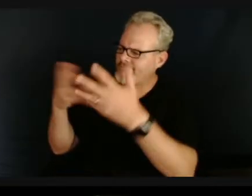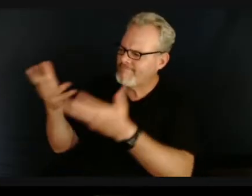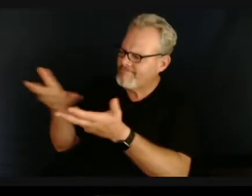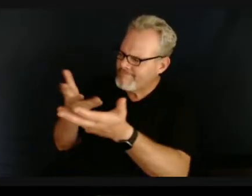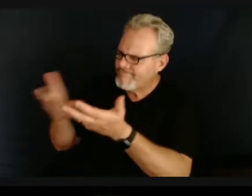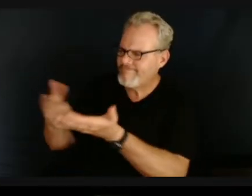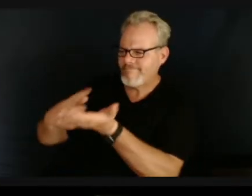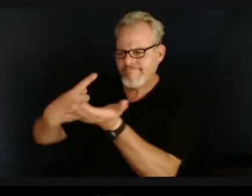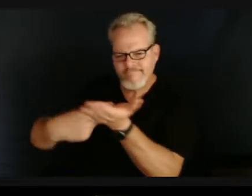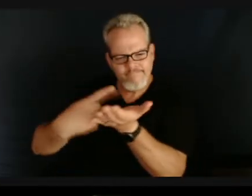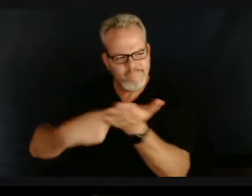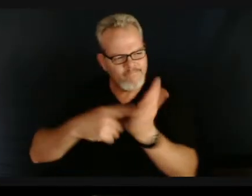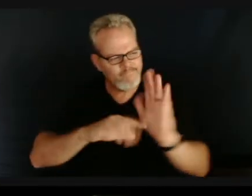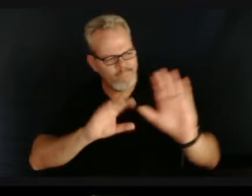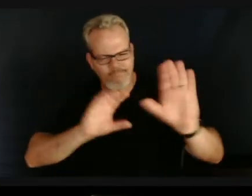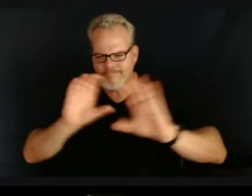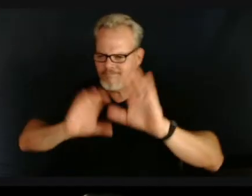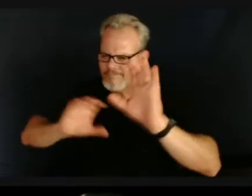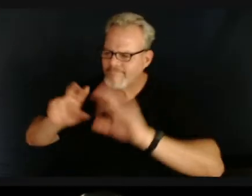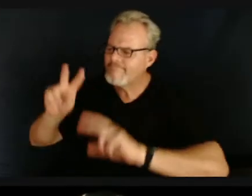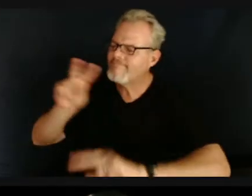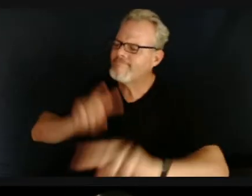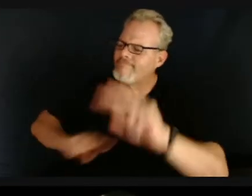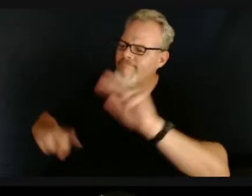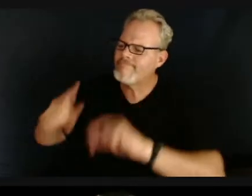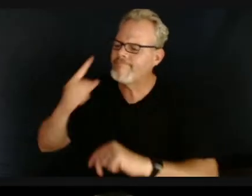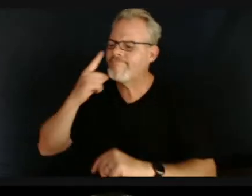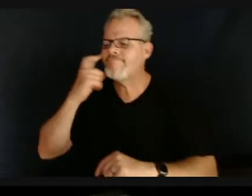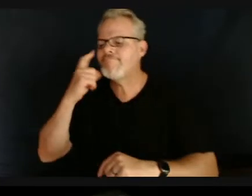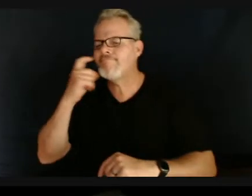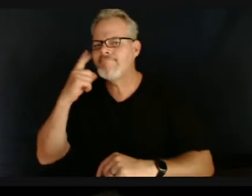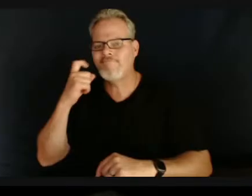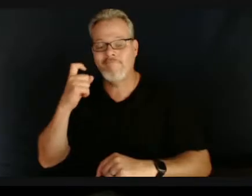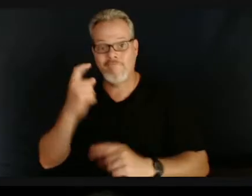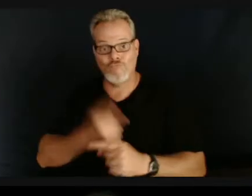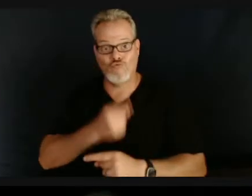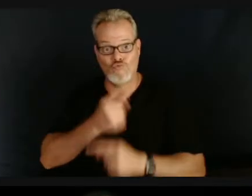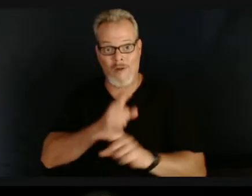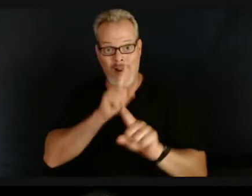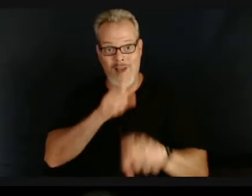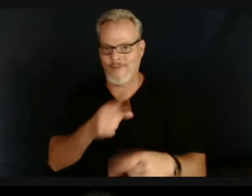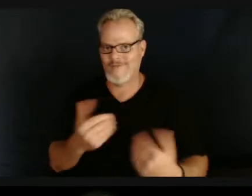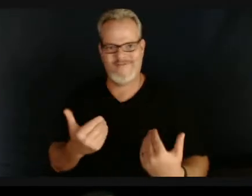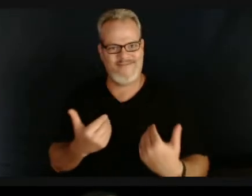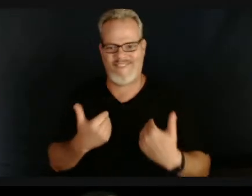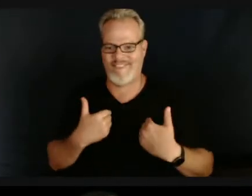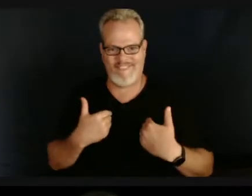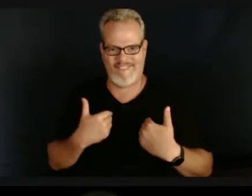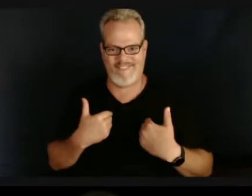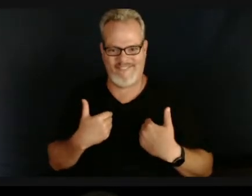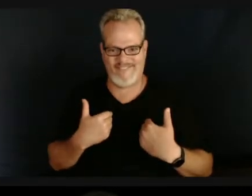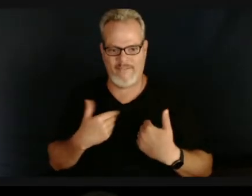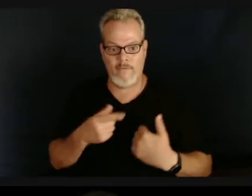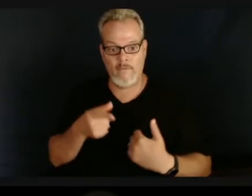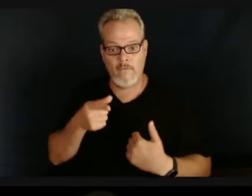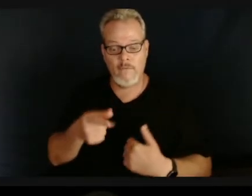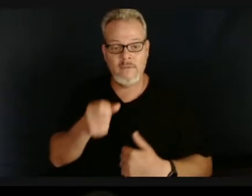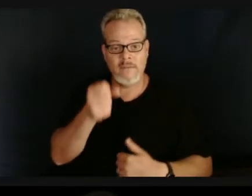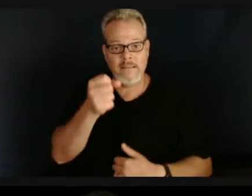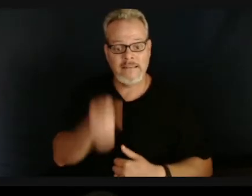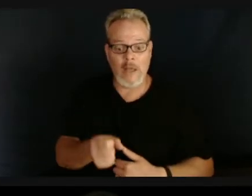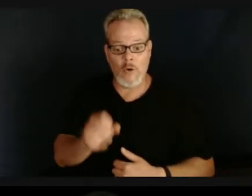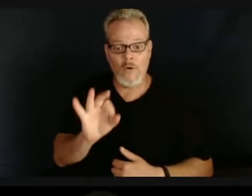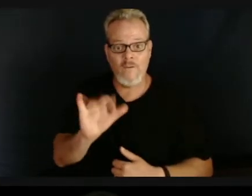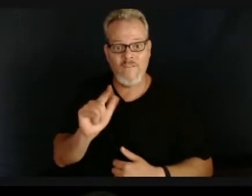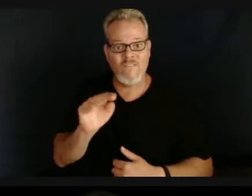the ultimate answer. Certainly, I think one thing that is in play is the lack of earthquakes in the South Flank and perhaps lack